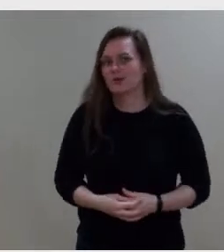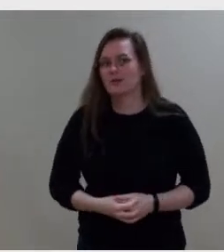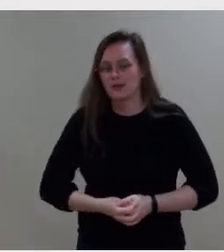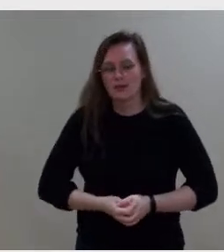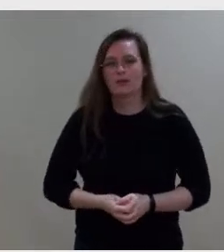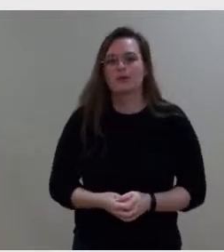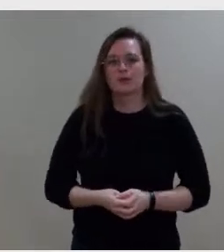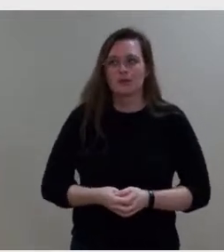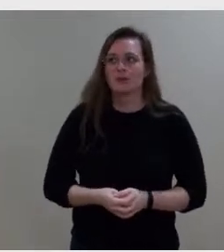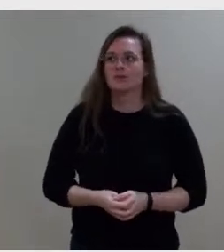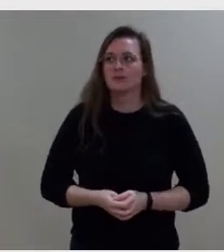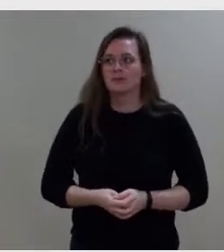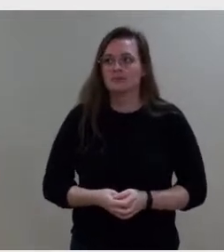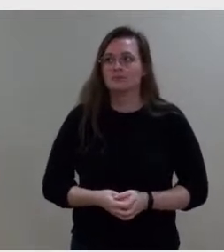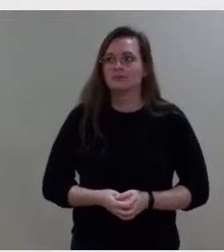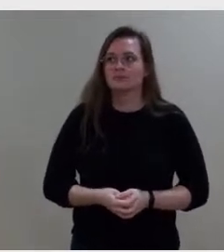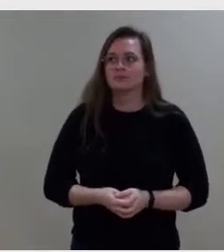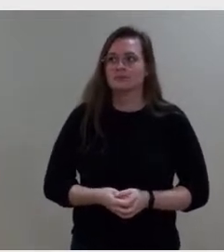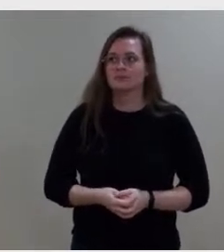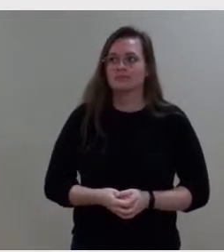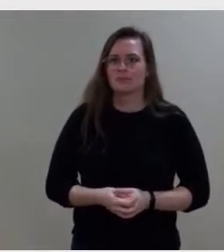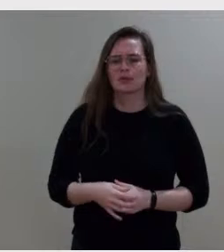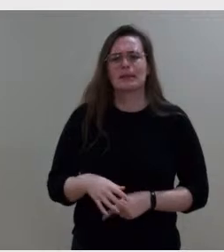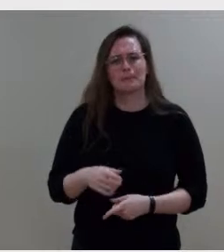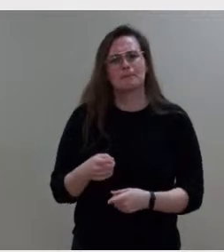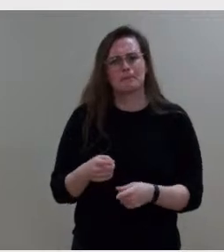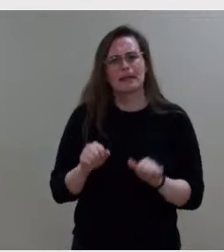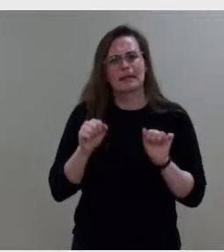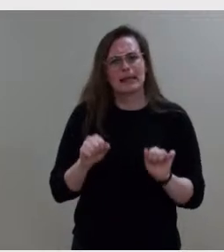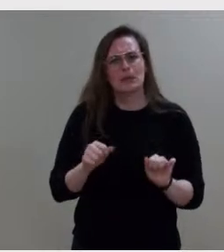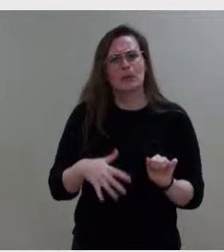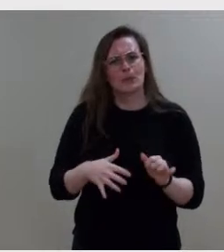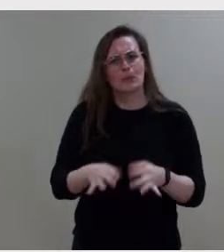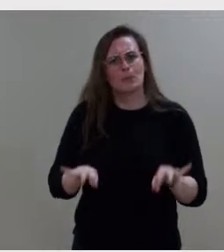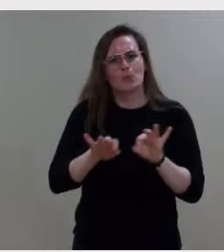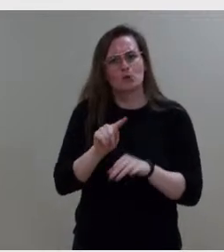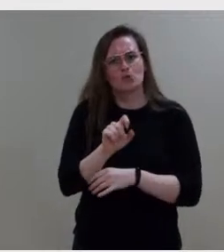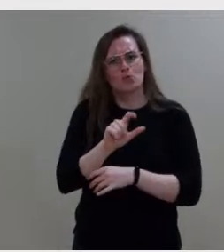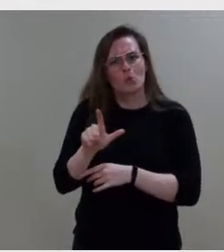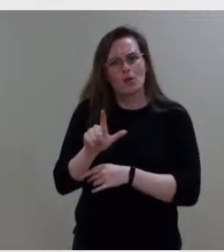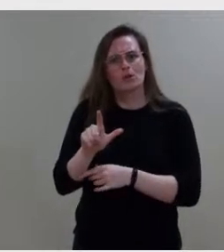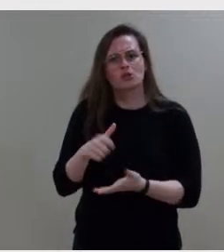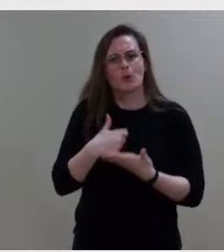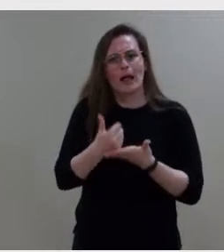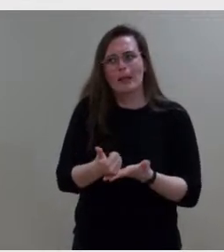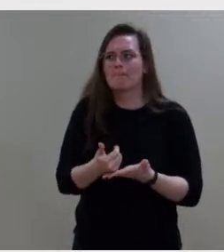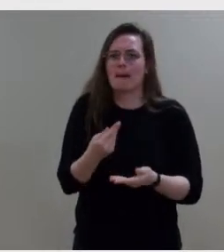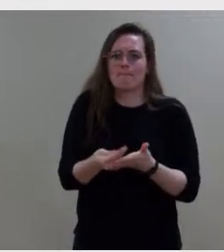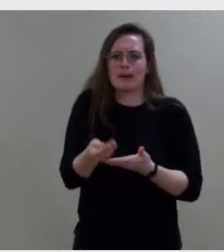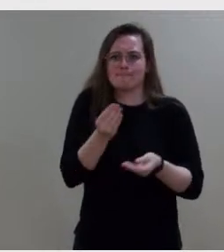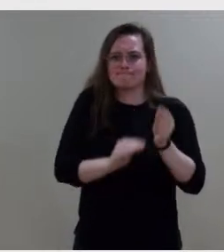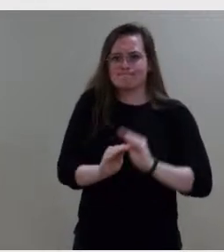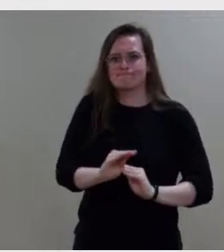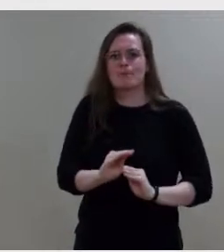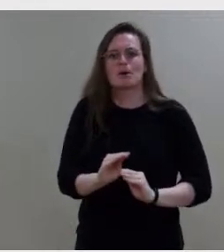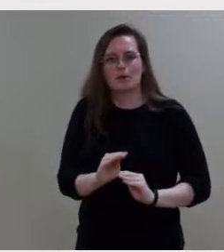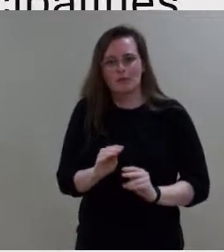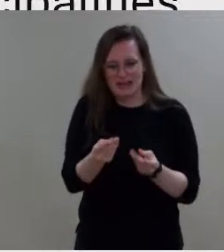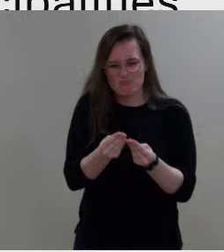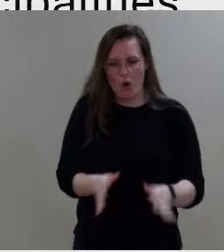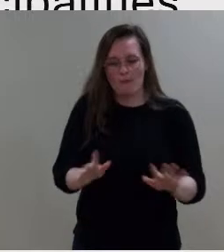The transfer tax can provide a substantial tool in supplementing property tax in funding these acquisitions.